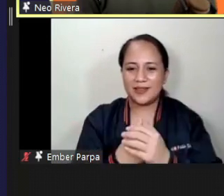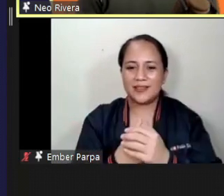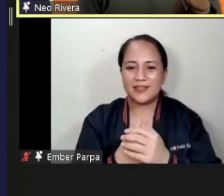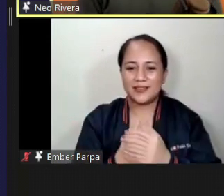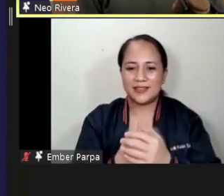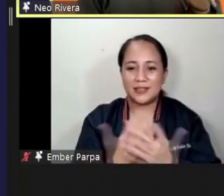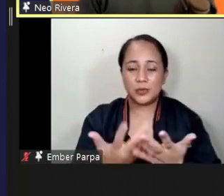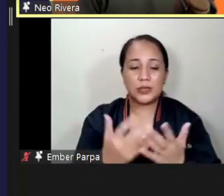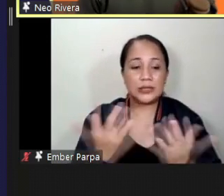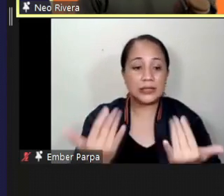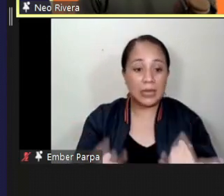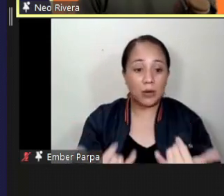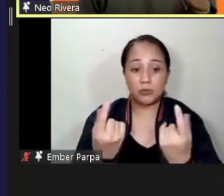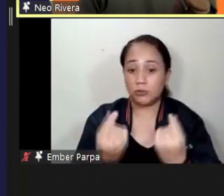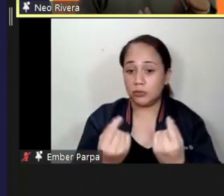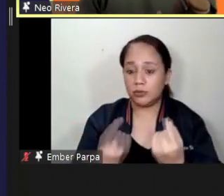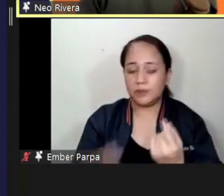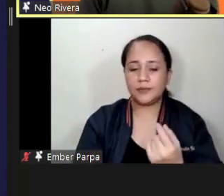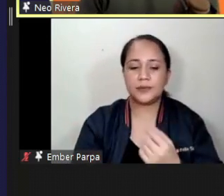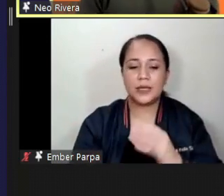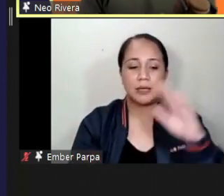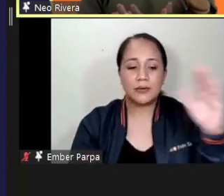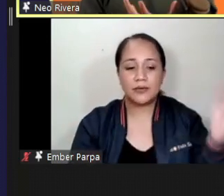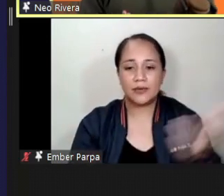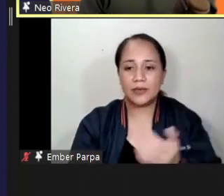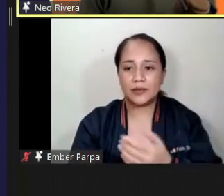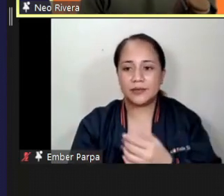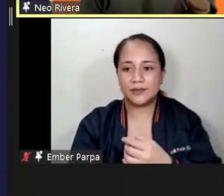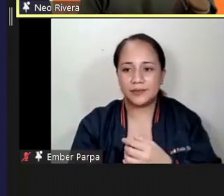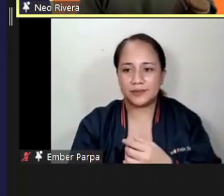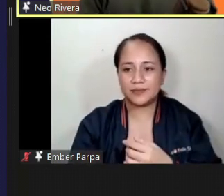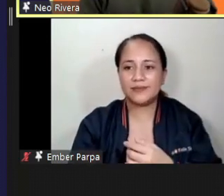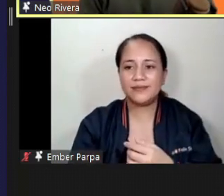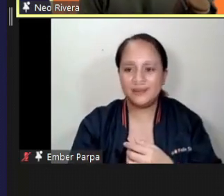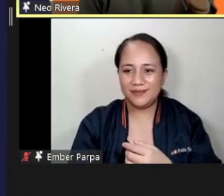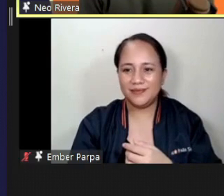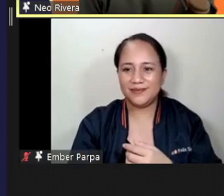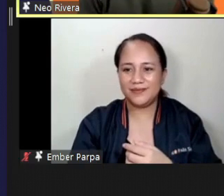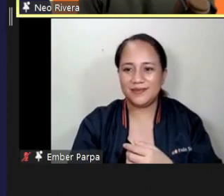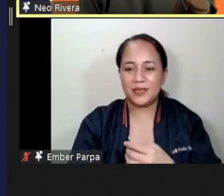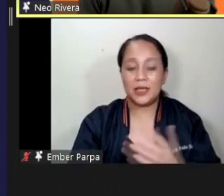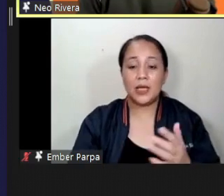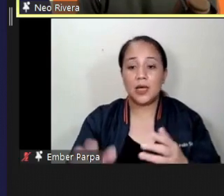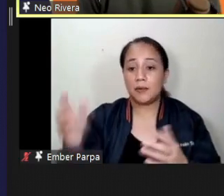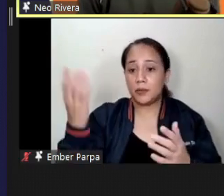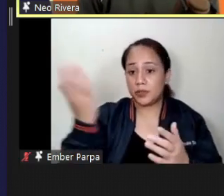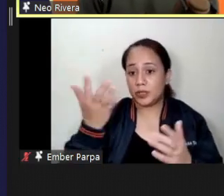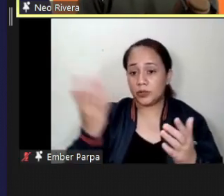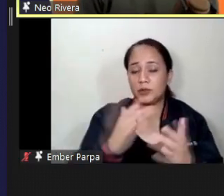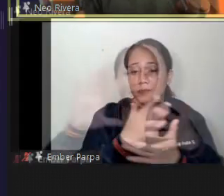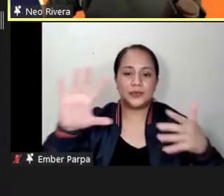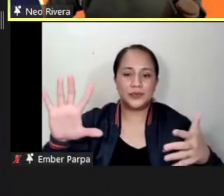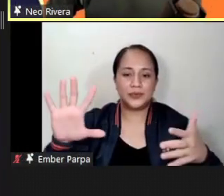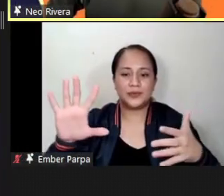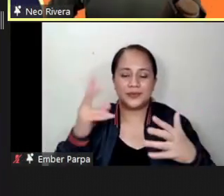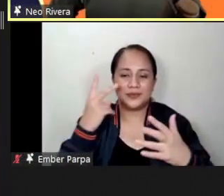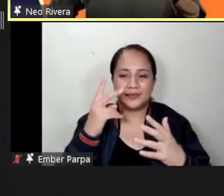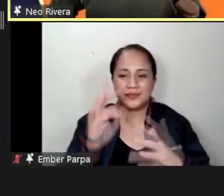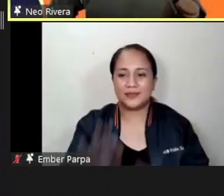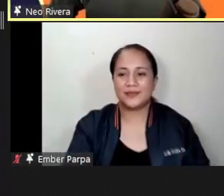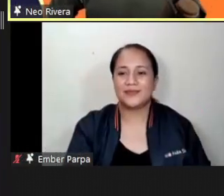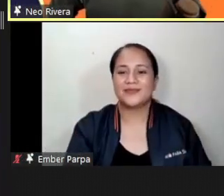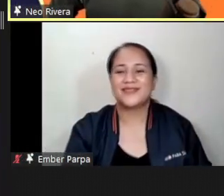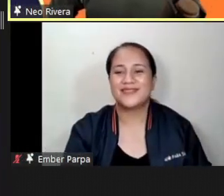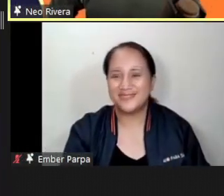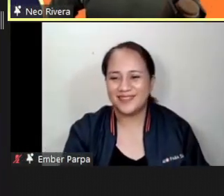much. So we will now invite our presenters back to take part in an open forum. All